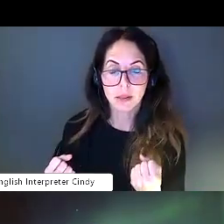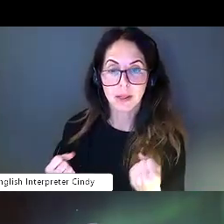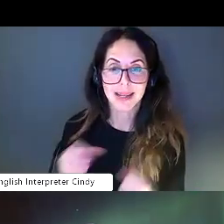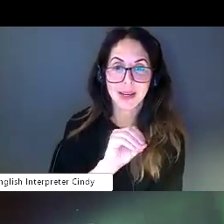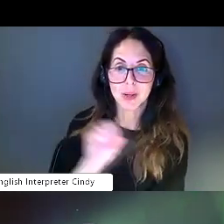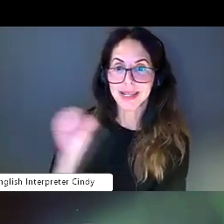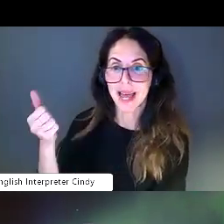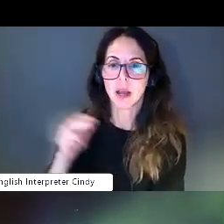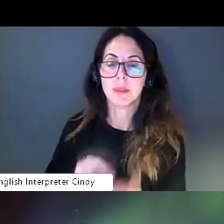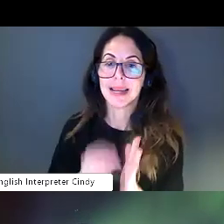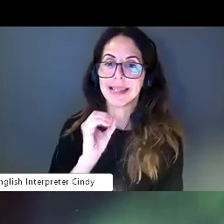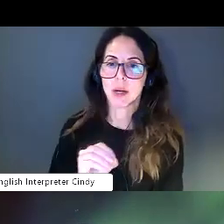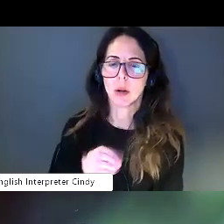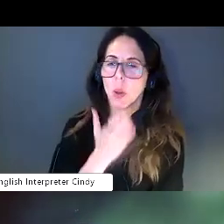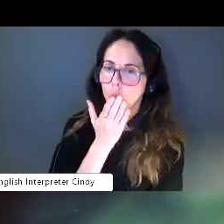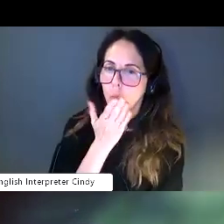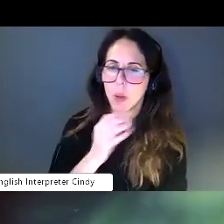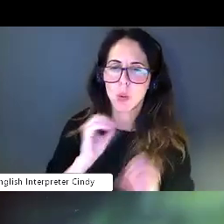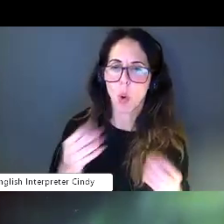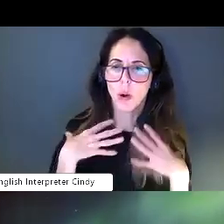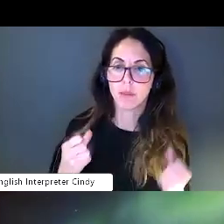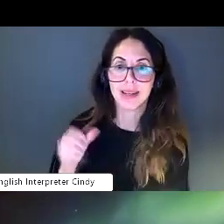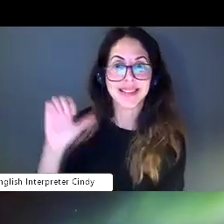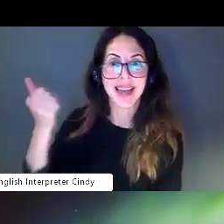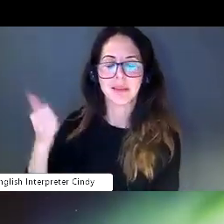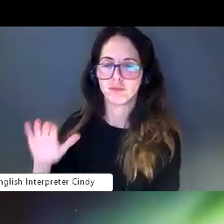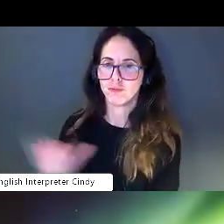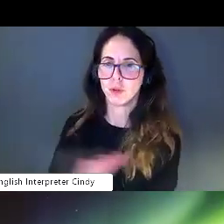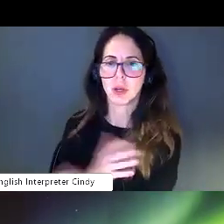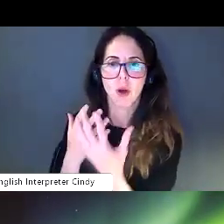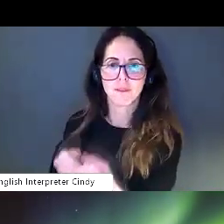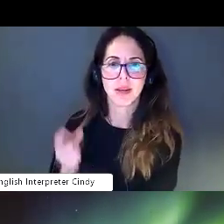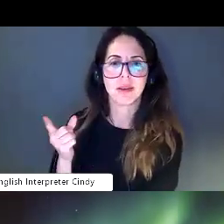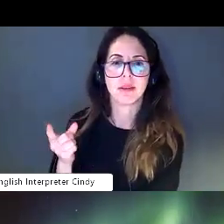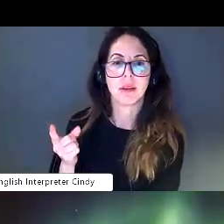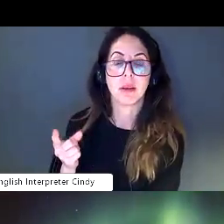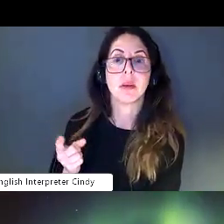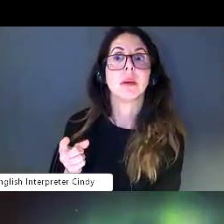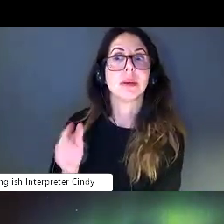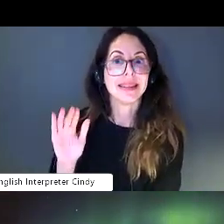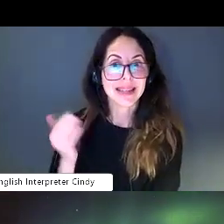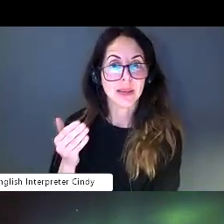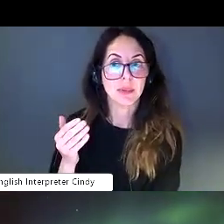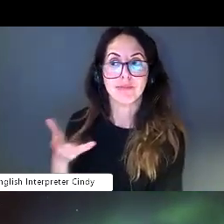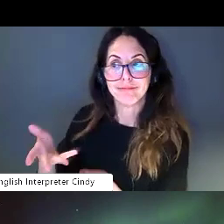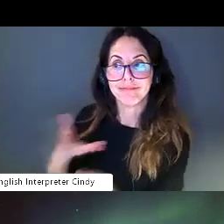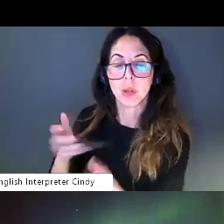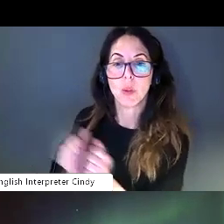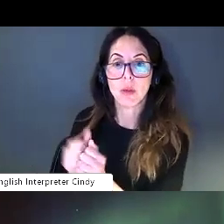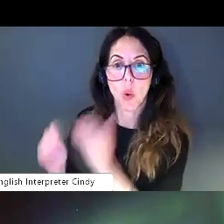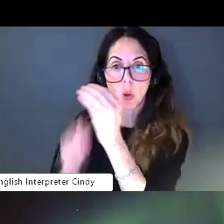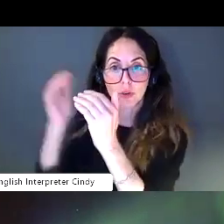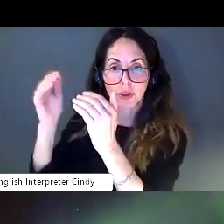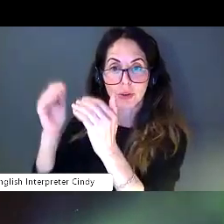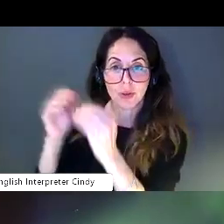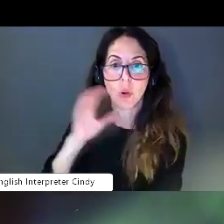like no confidence, 10 meaning extremely confident, we asked their level of confidence with older adults with no cognitive